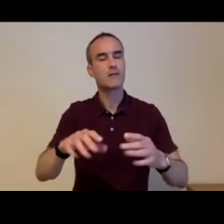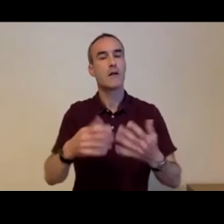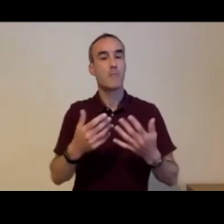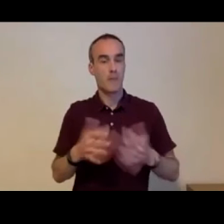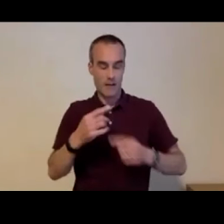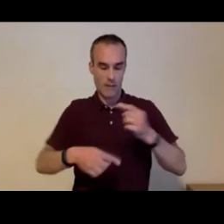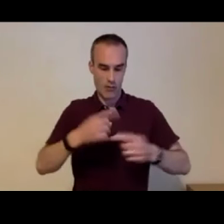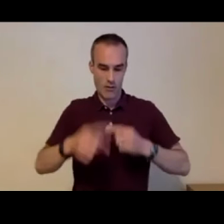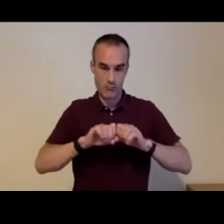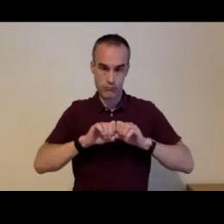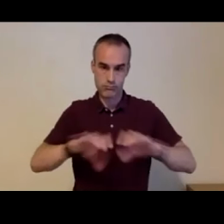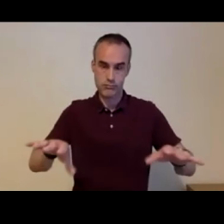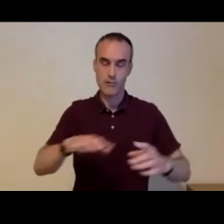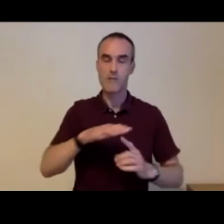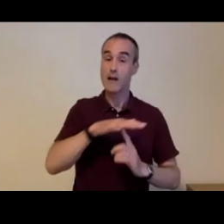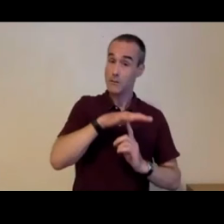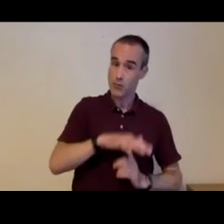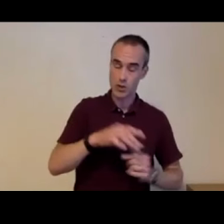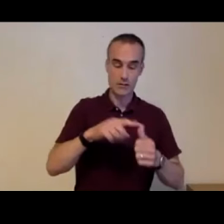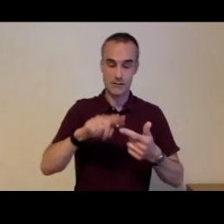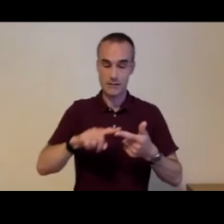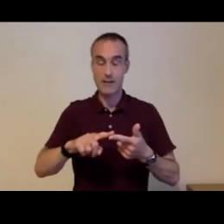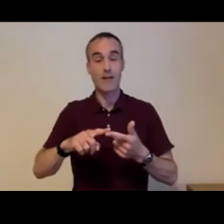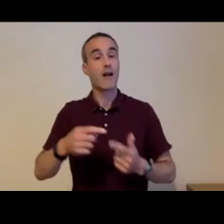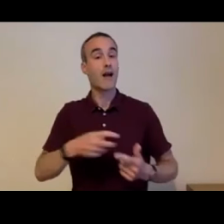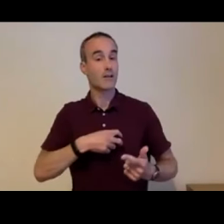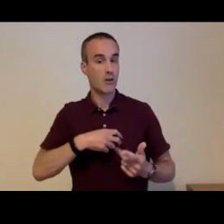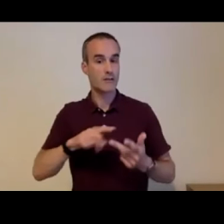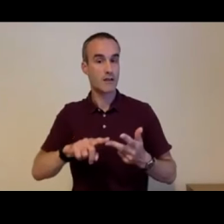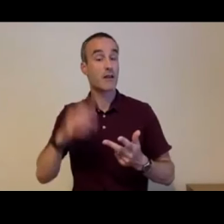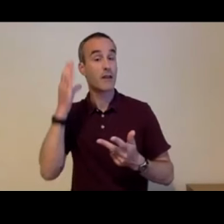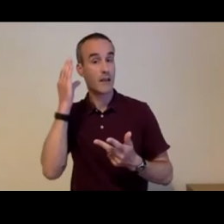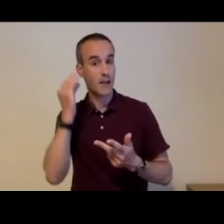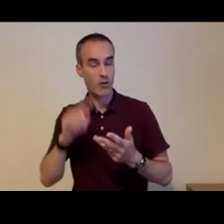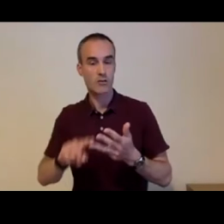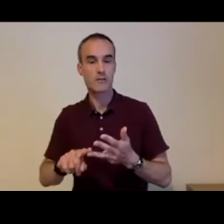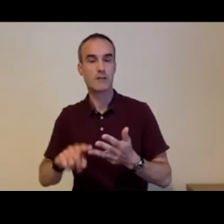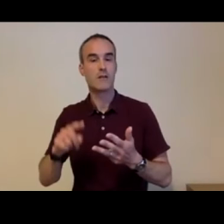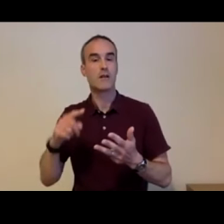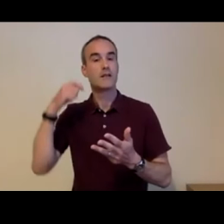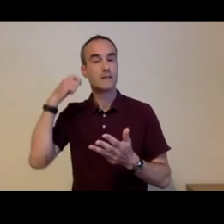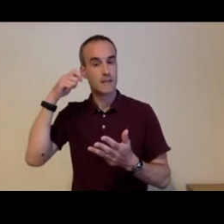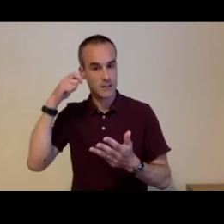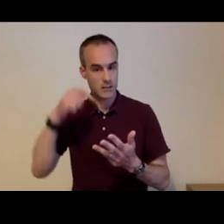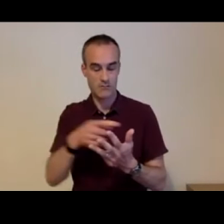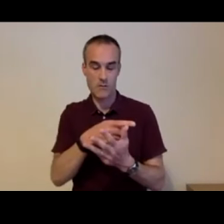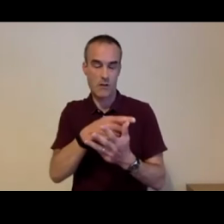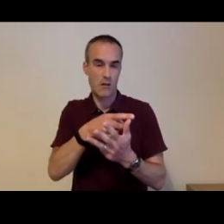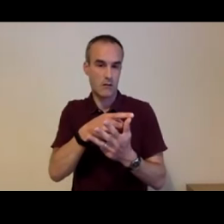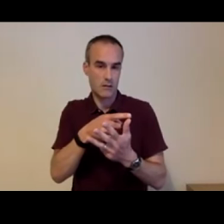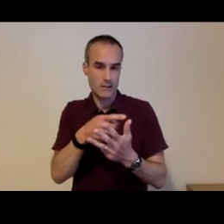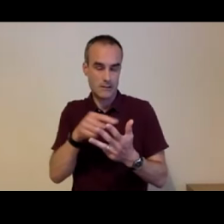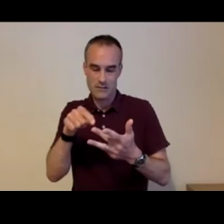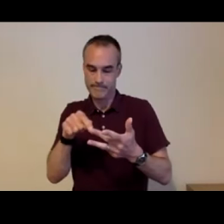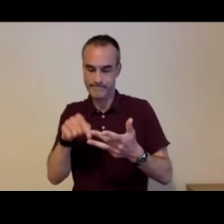depression, anxiety, hearing loss, and tinnitus. These two very much the poor relation,